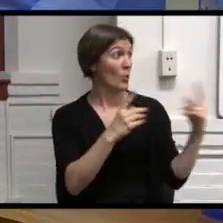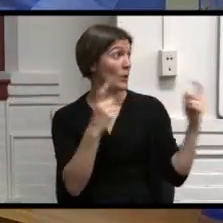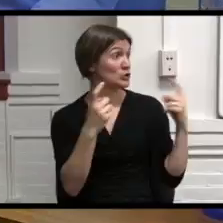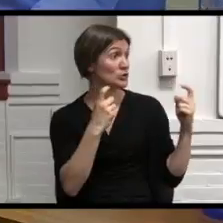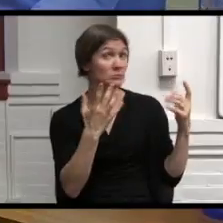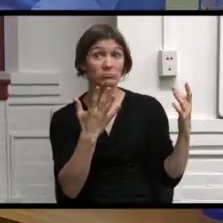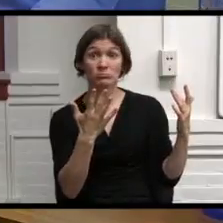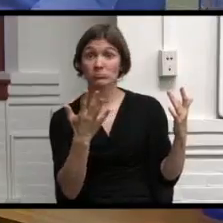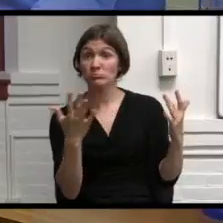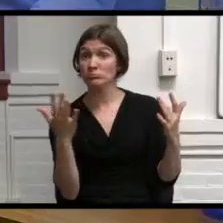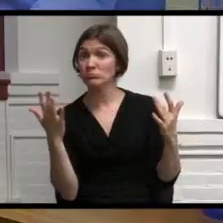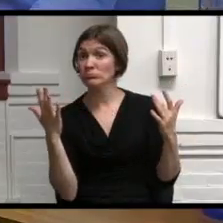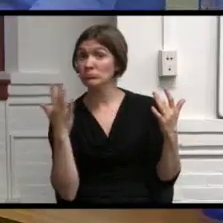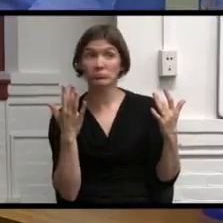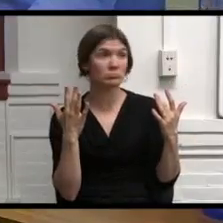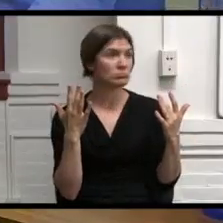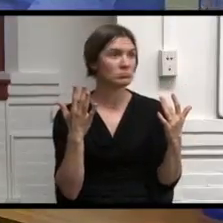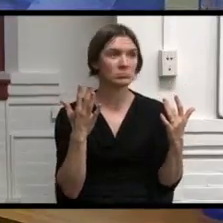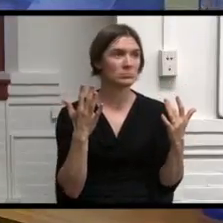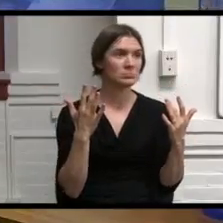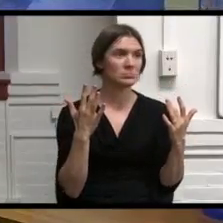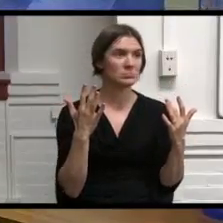board?